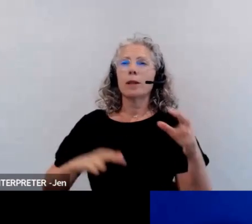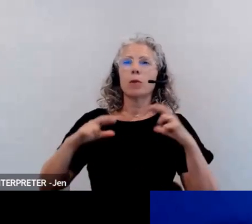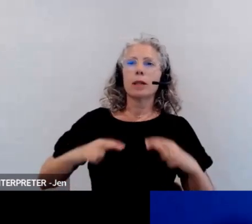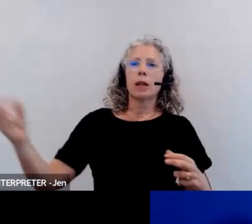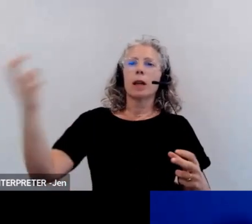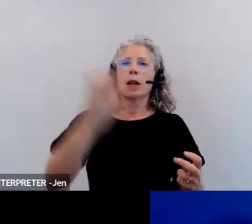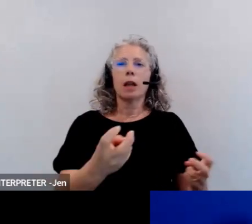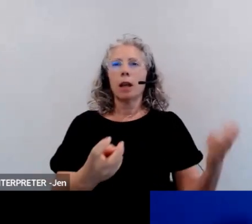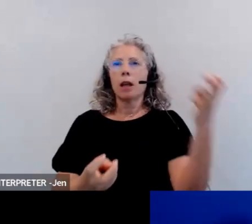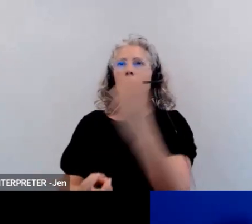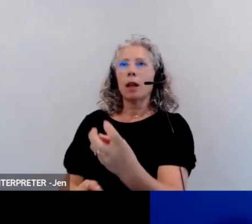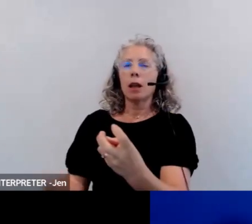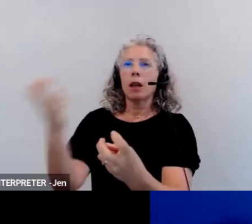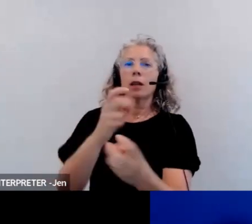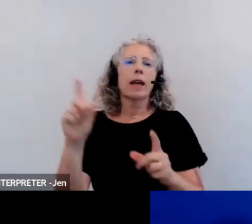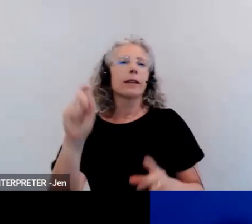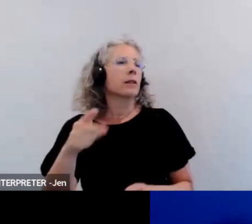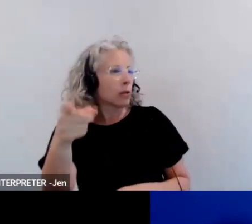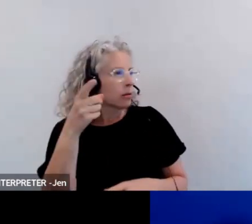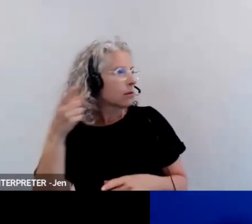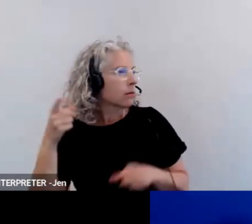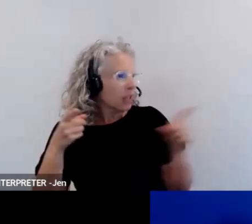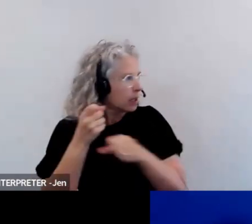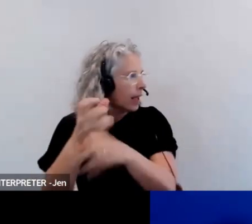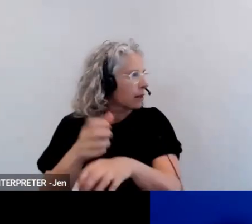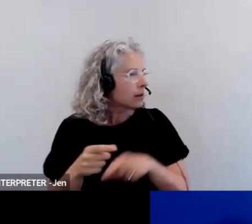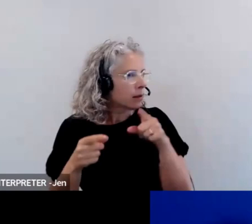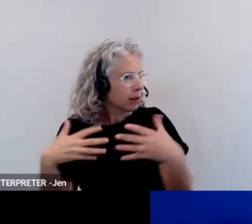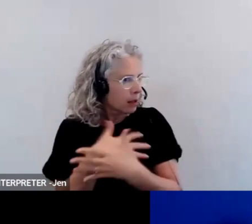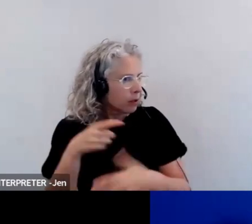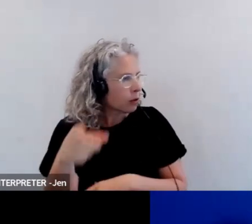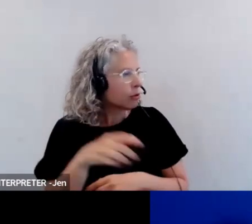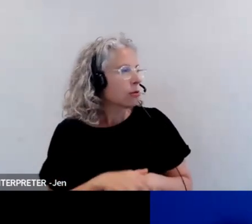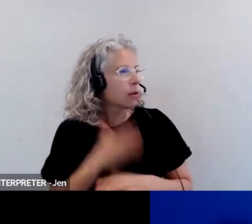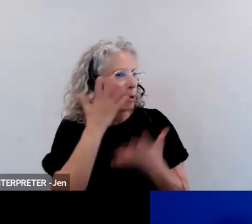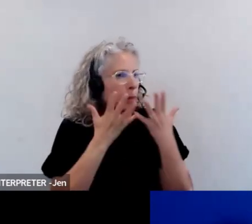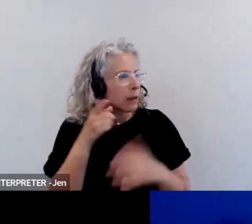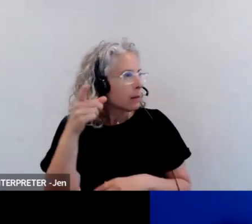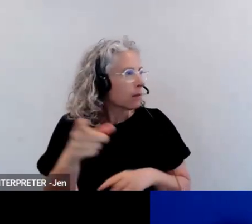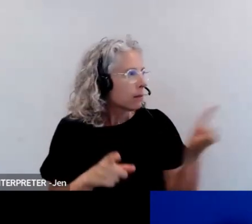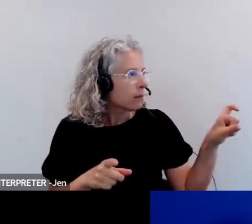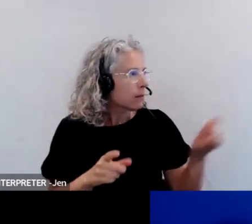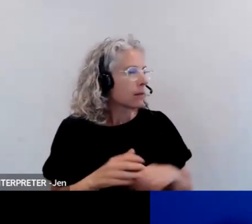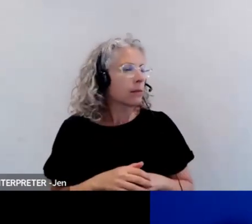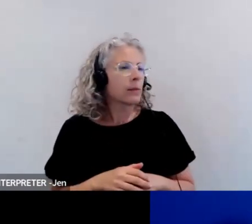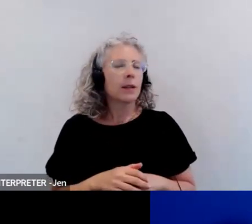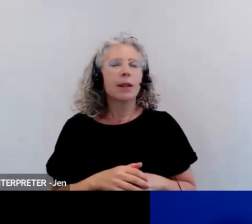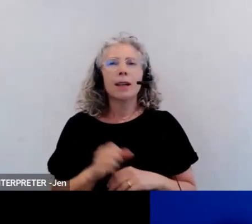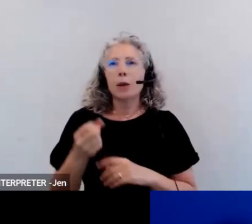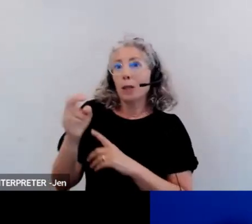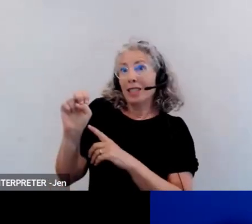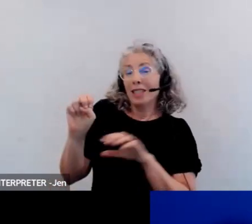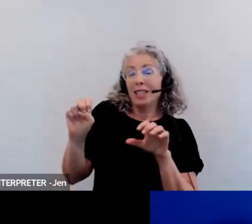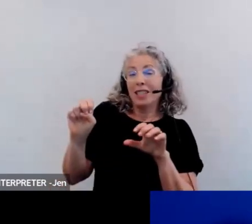resident to ask them if I had yelled at them, if I had intimidated them, if I had humiliated them. What she